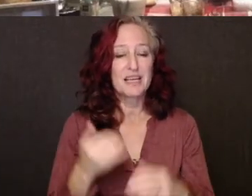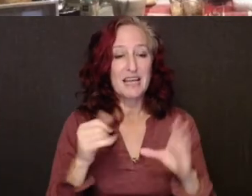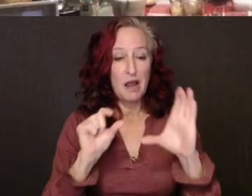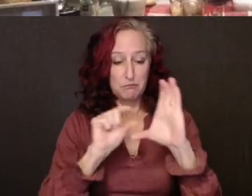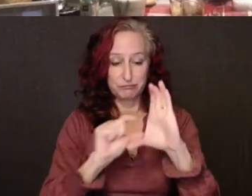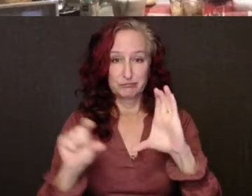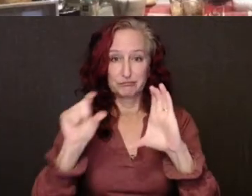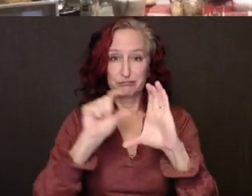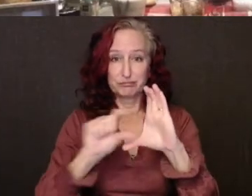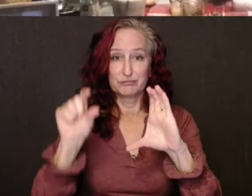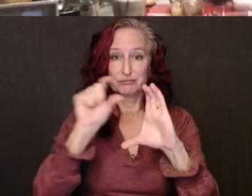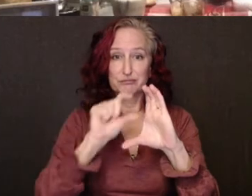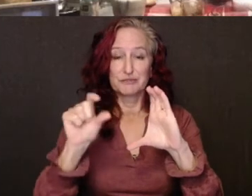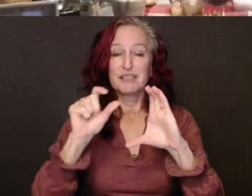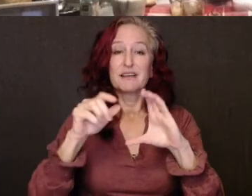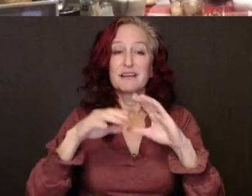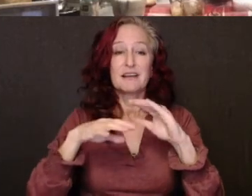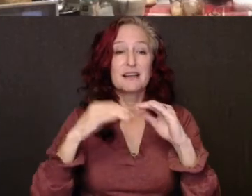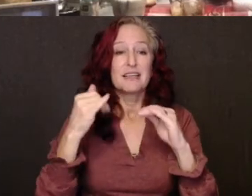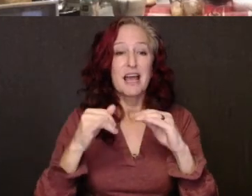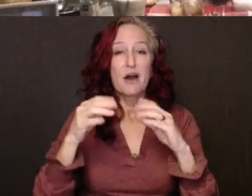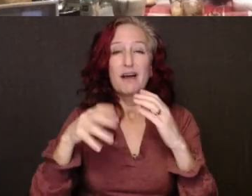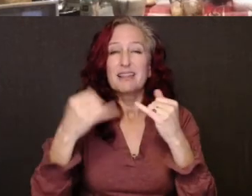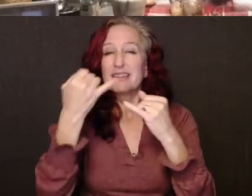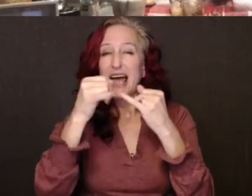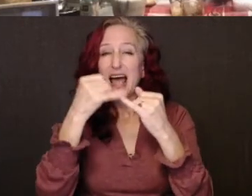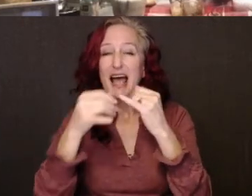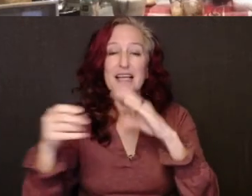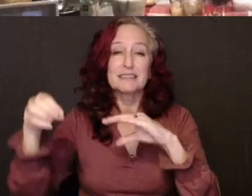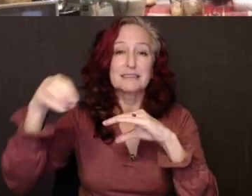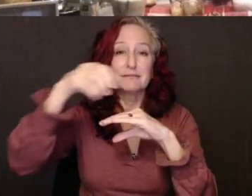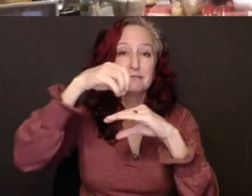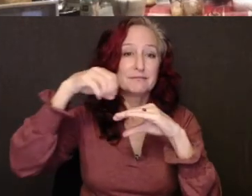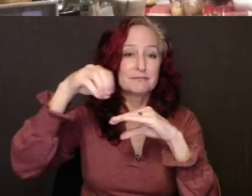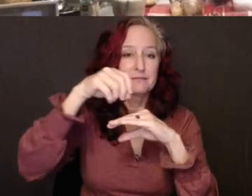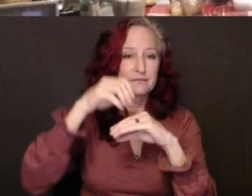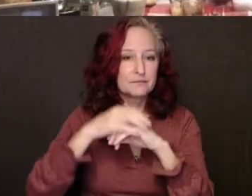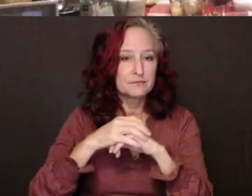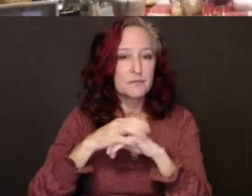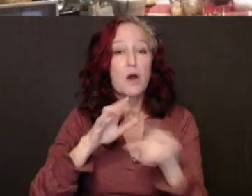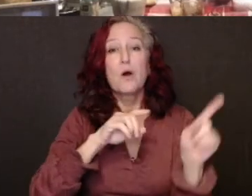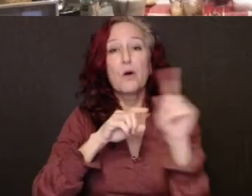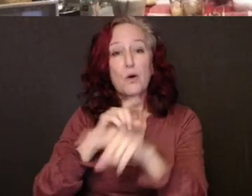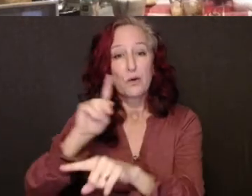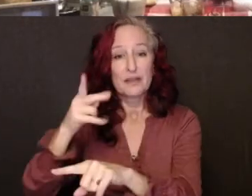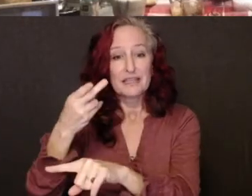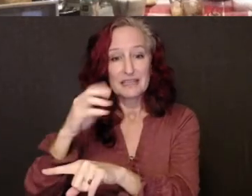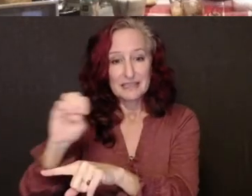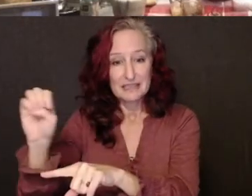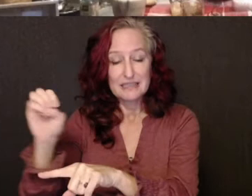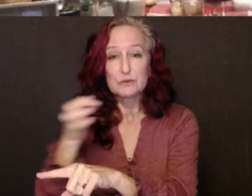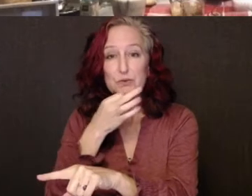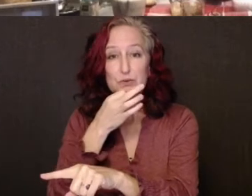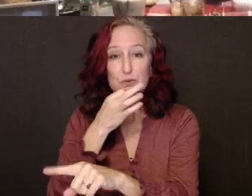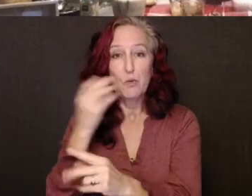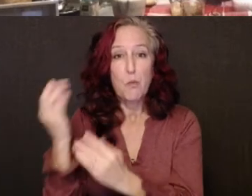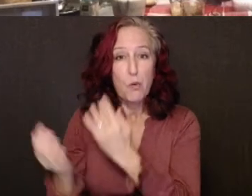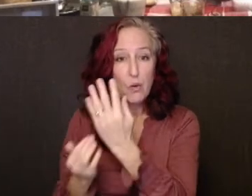But I think that's why all of us vegan bakers and chefs are here to hopefully change that perception.